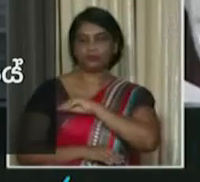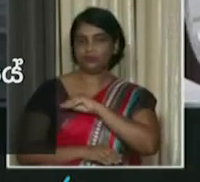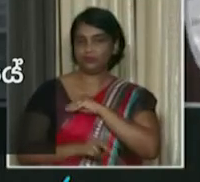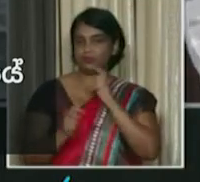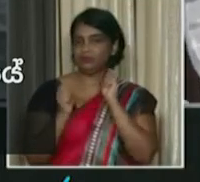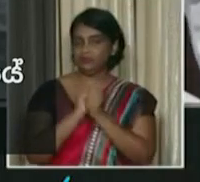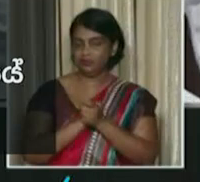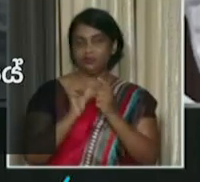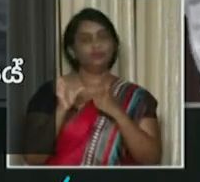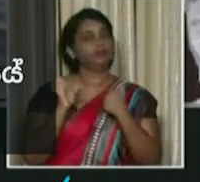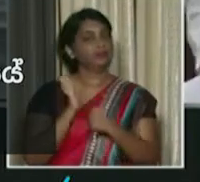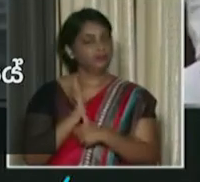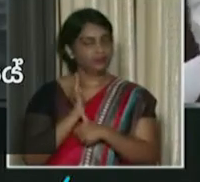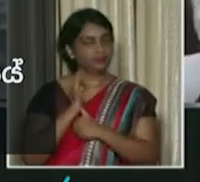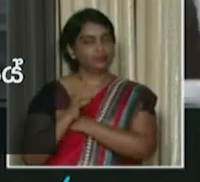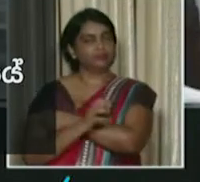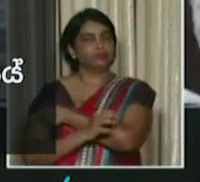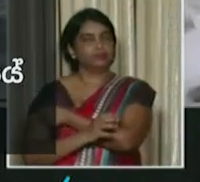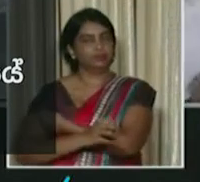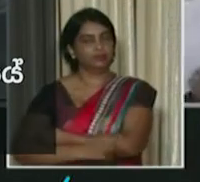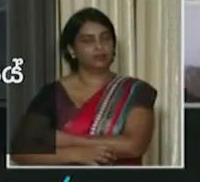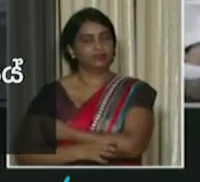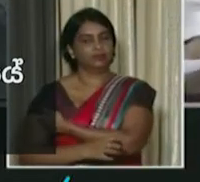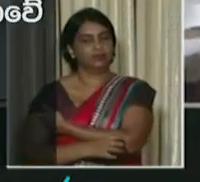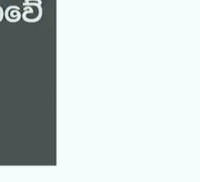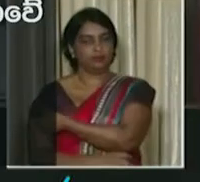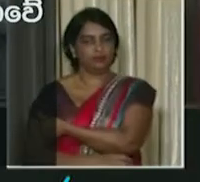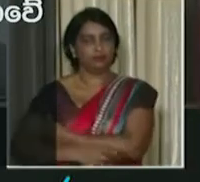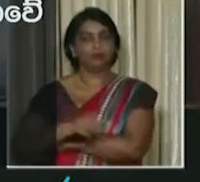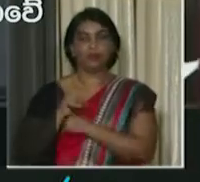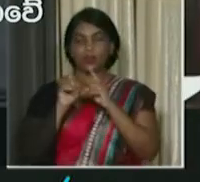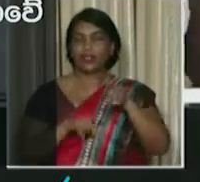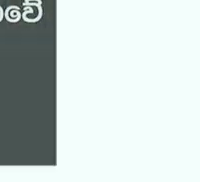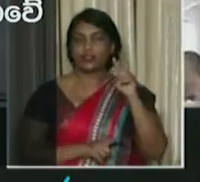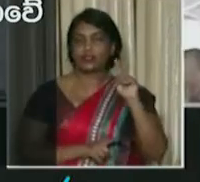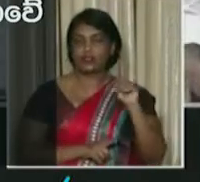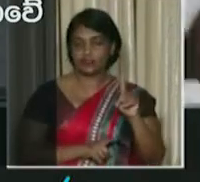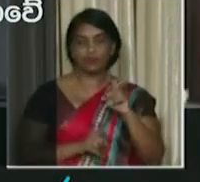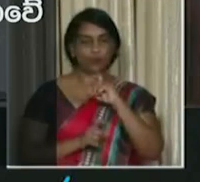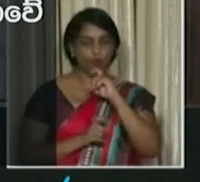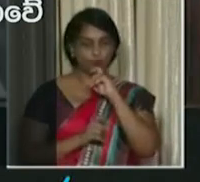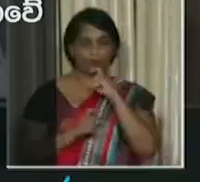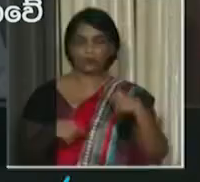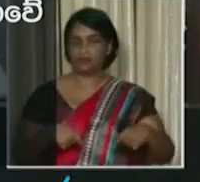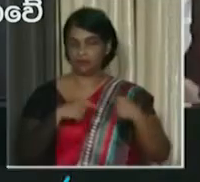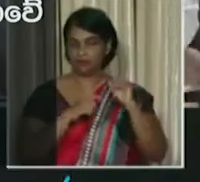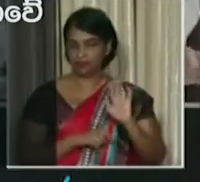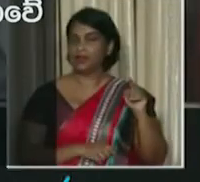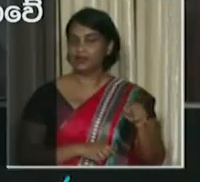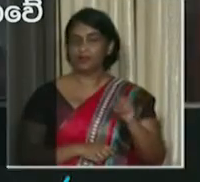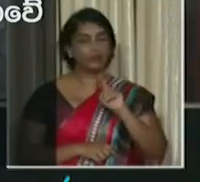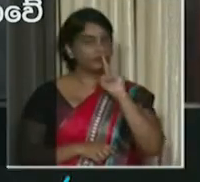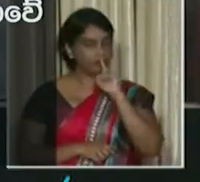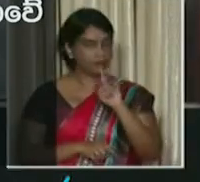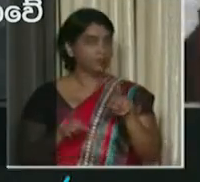in the Supreme Court in terms of Article 121(1) of the Constitution. For the reasons provided in the determination, the Supreme Court has held